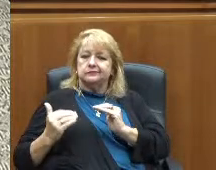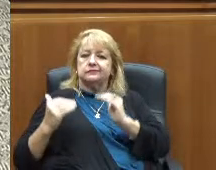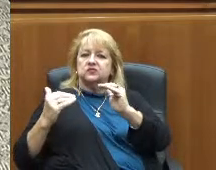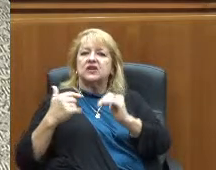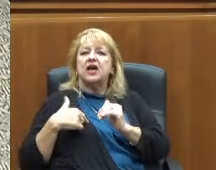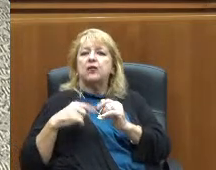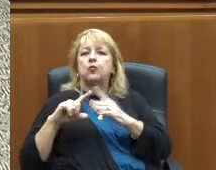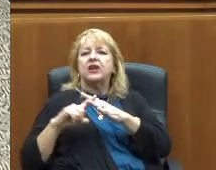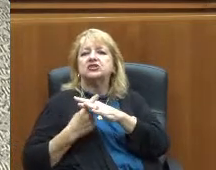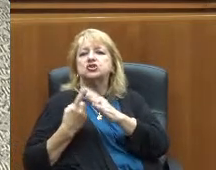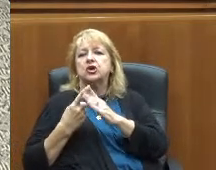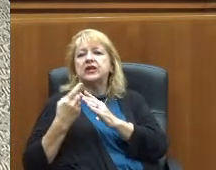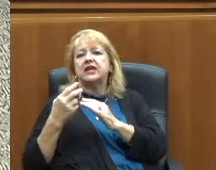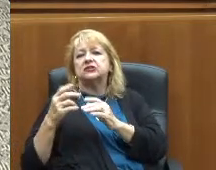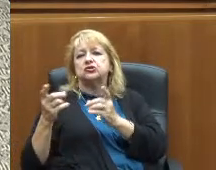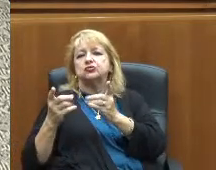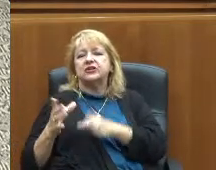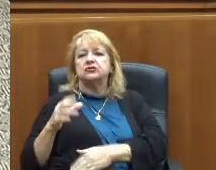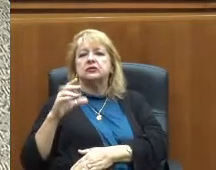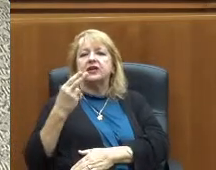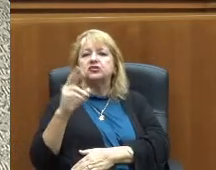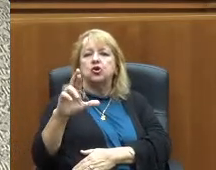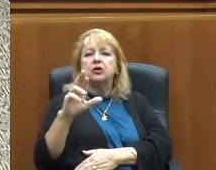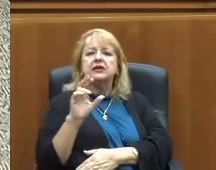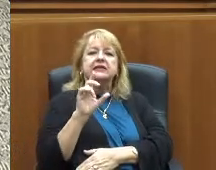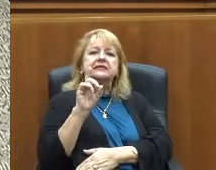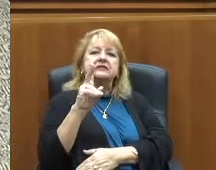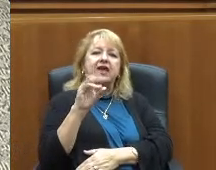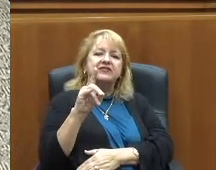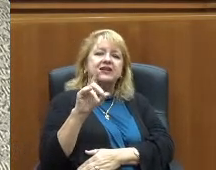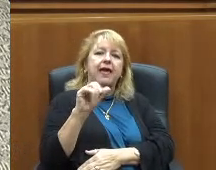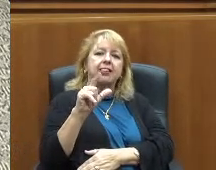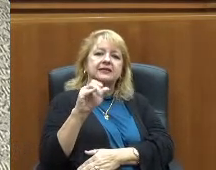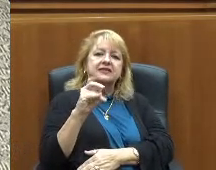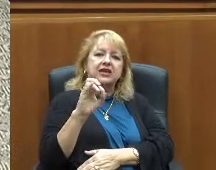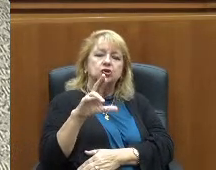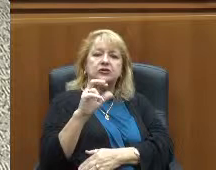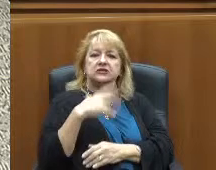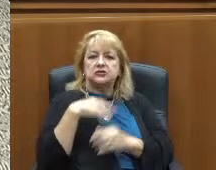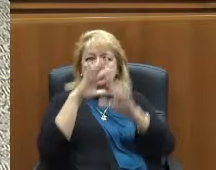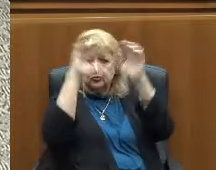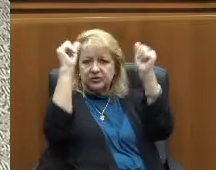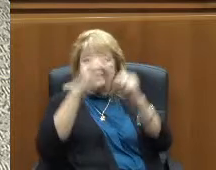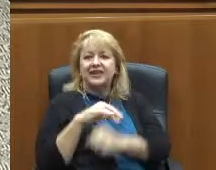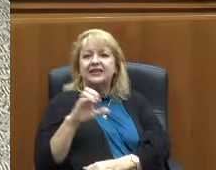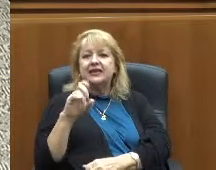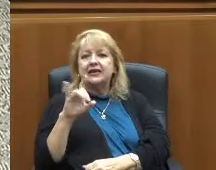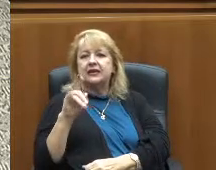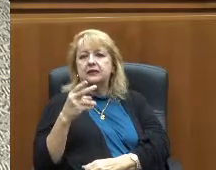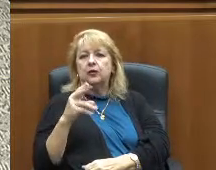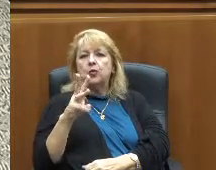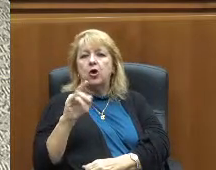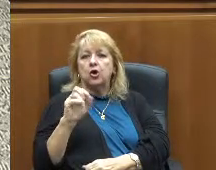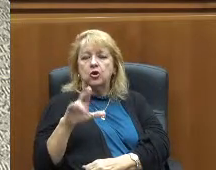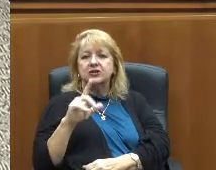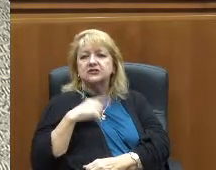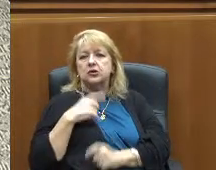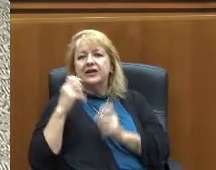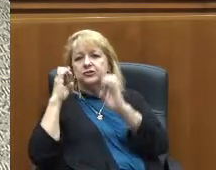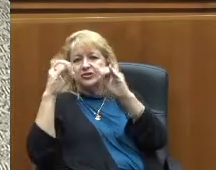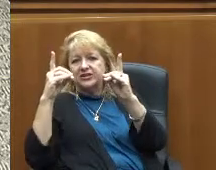Human Resources under our Superintendent, Mr. David Alexander, and our Chief Instructional Director, Dr. Edith Walker, where